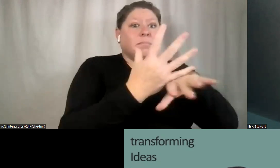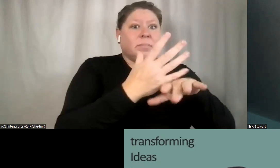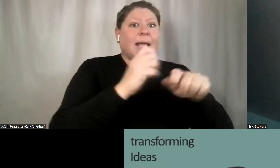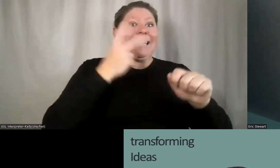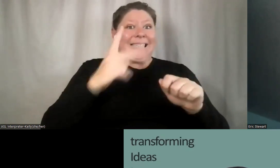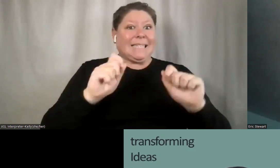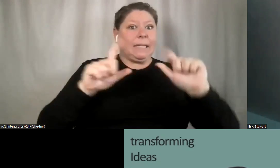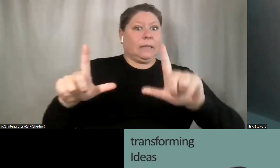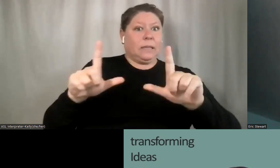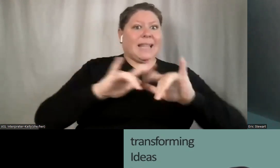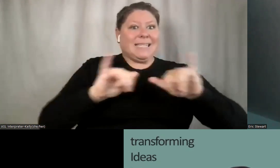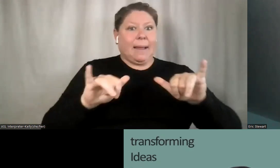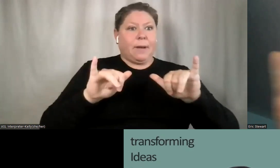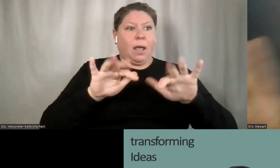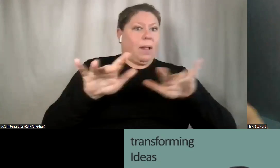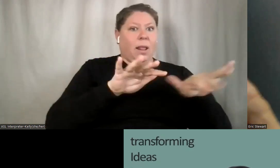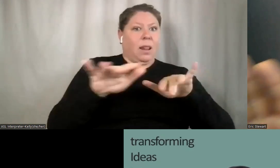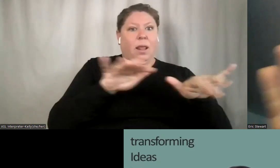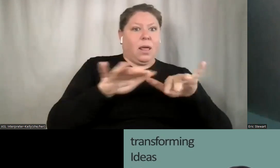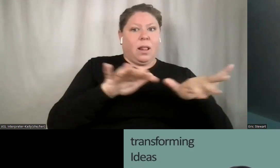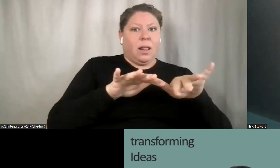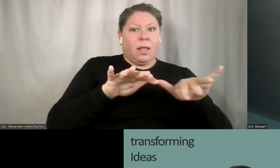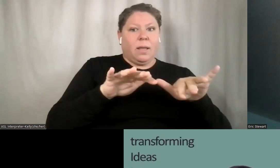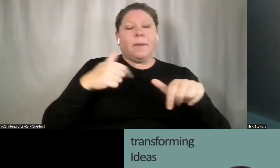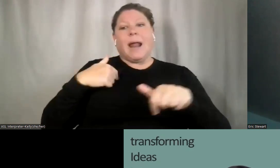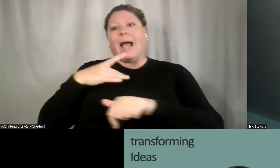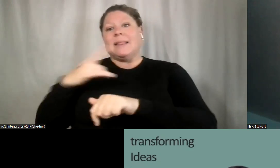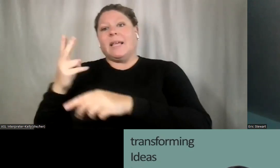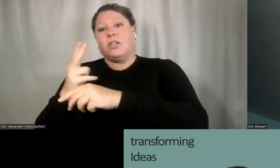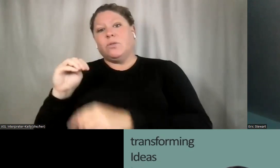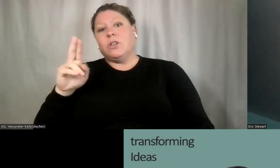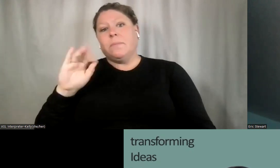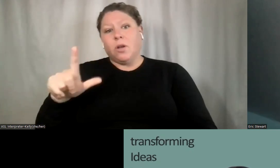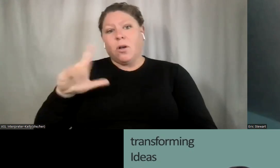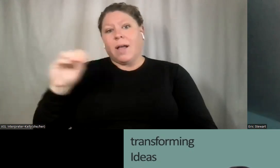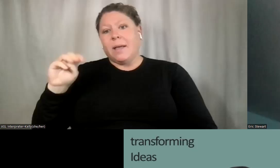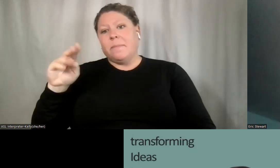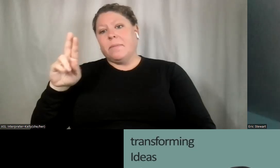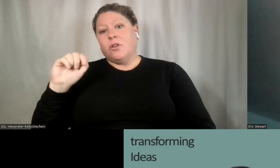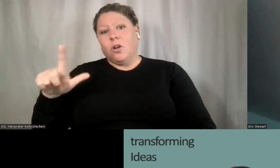away. And the reason I like using Mural or Miro in the asynchronous space is to